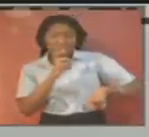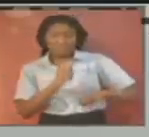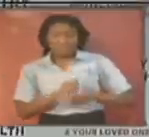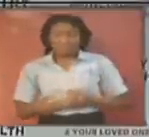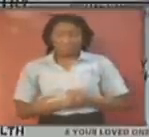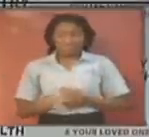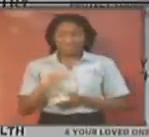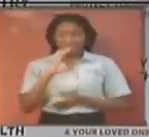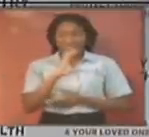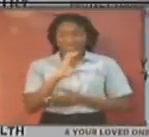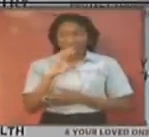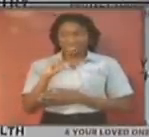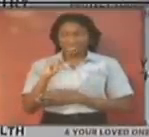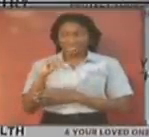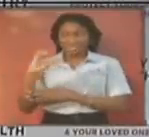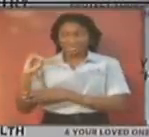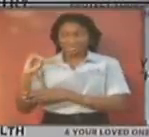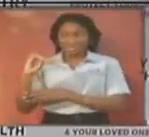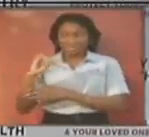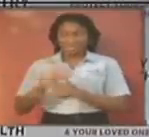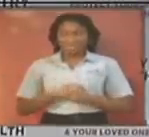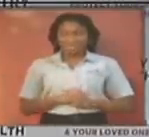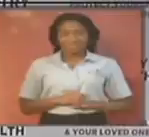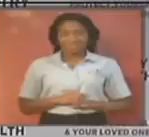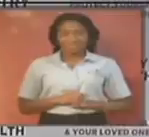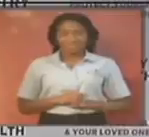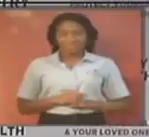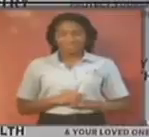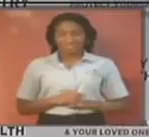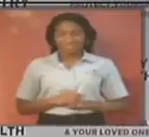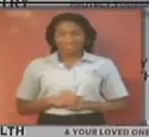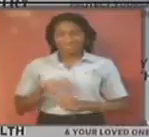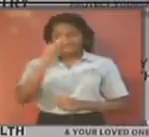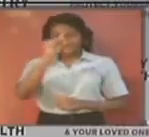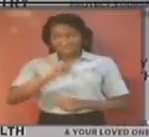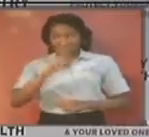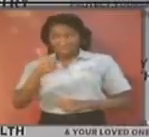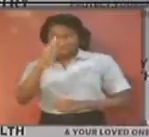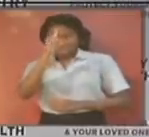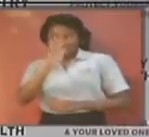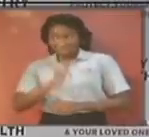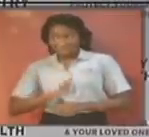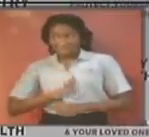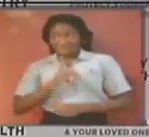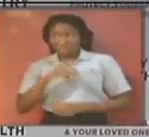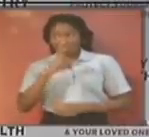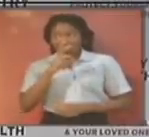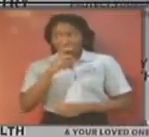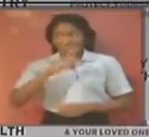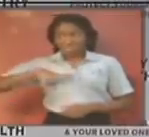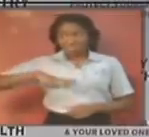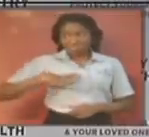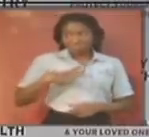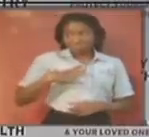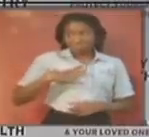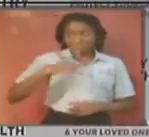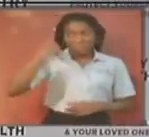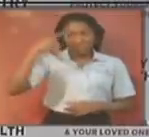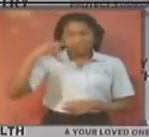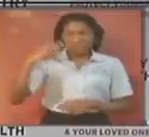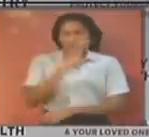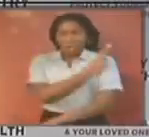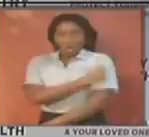Roshan Parashram, Chief Medical Officer; Mr. Ronald Sawyerfat, Chief Executive Officer, the Eastern Regional